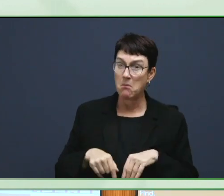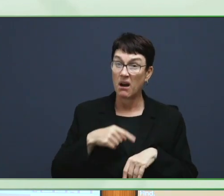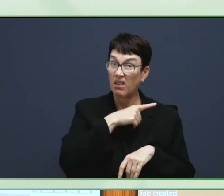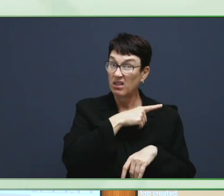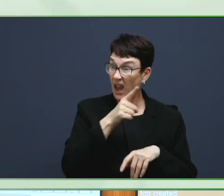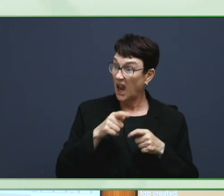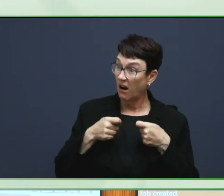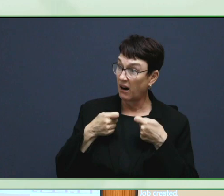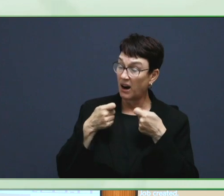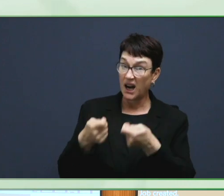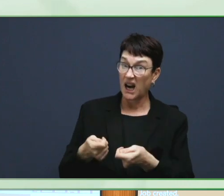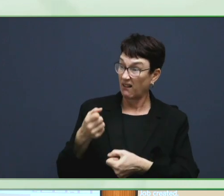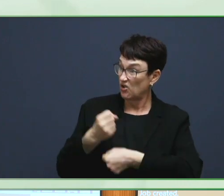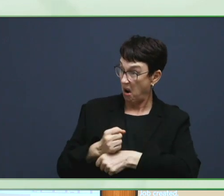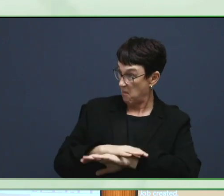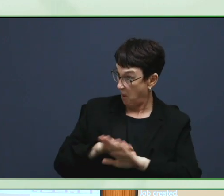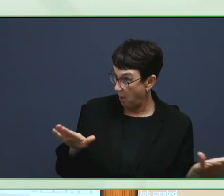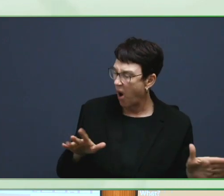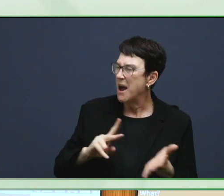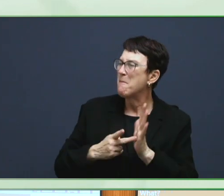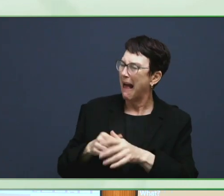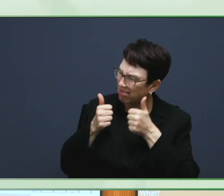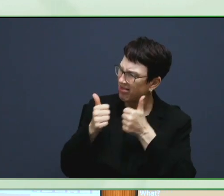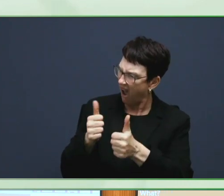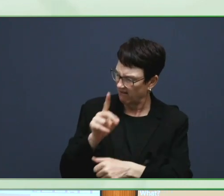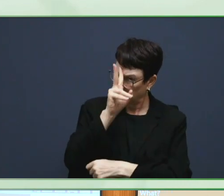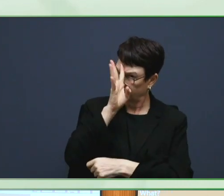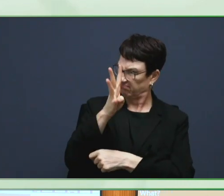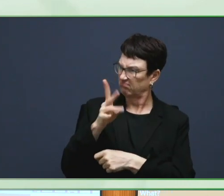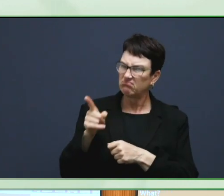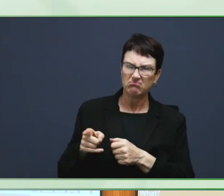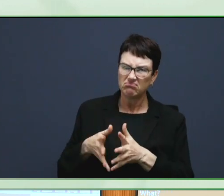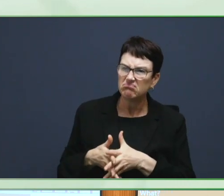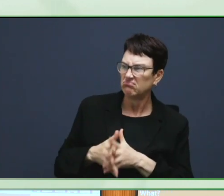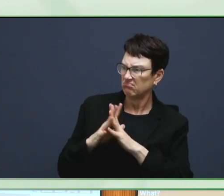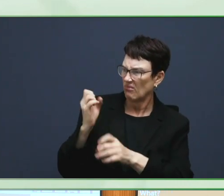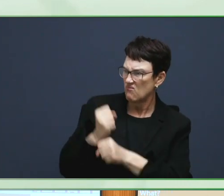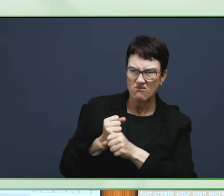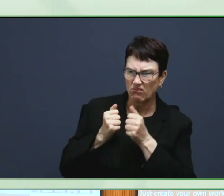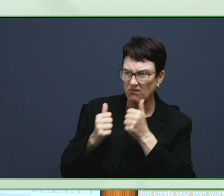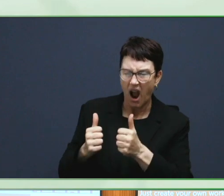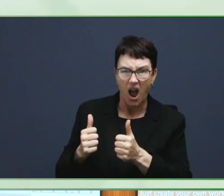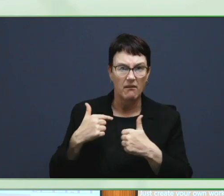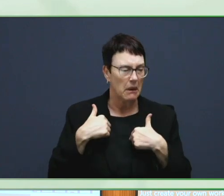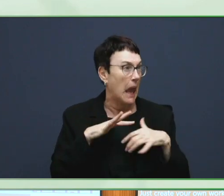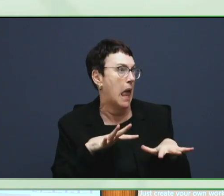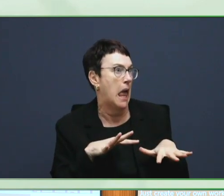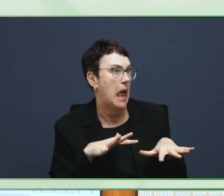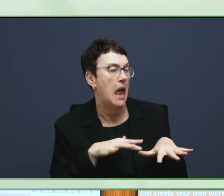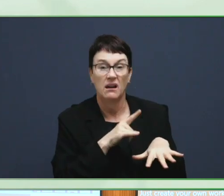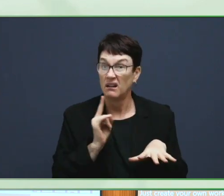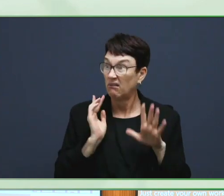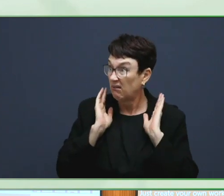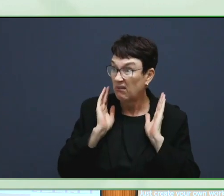What? Yes, create your own work. And not for only you, for